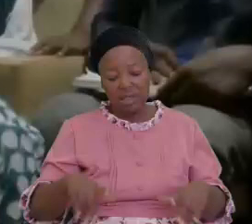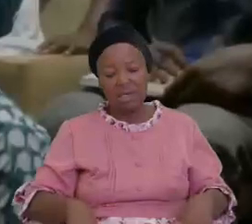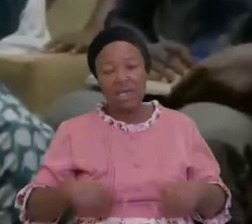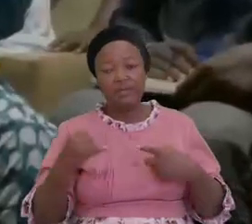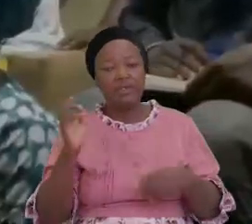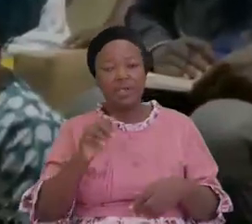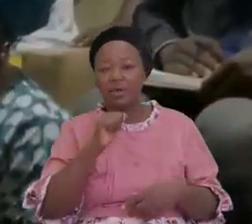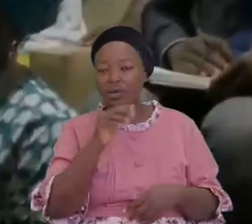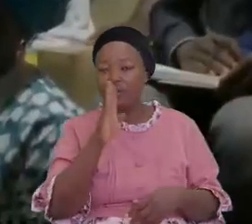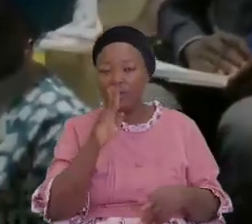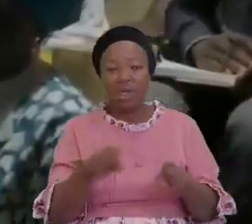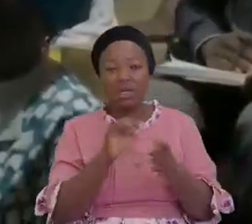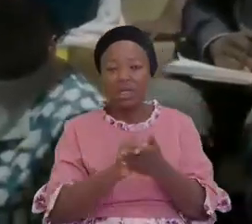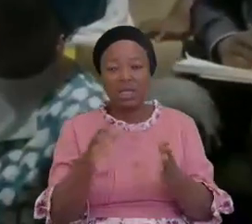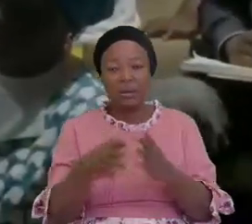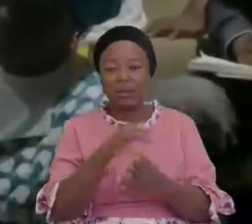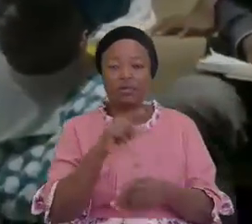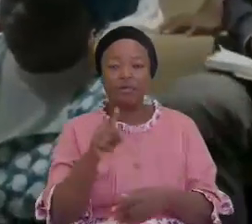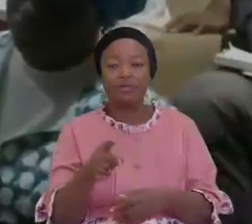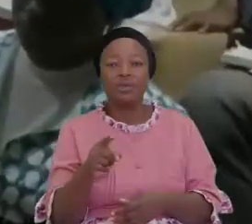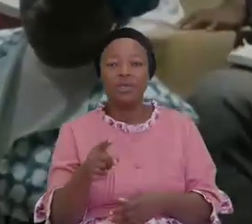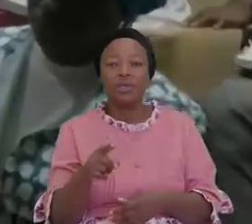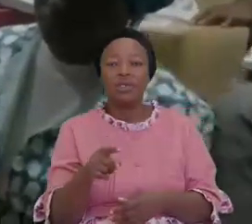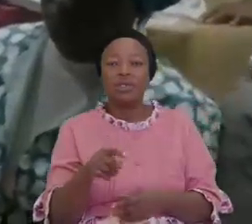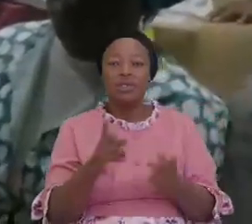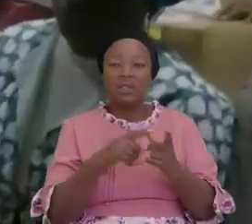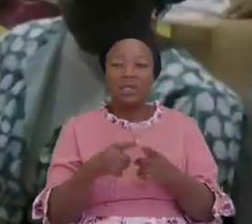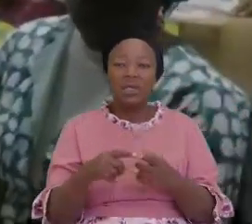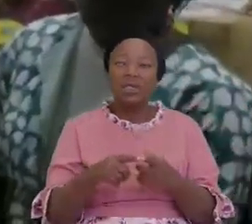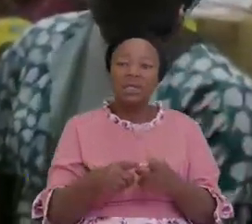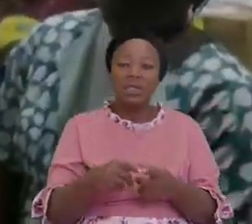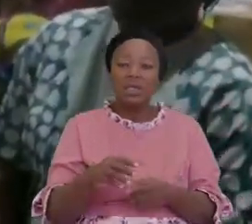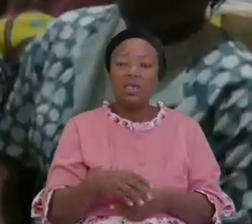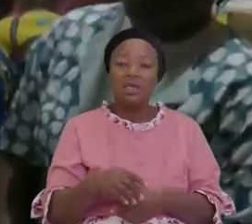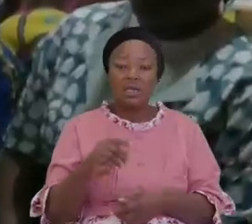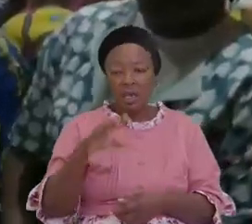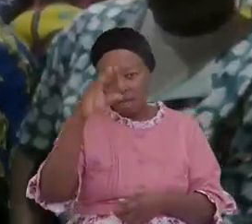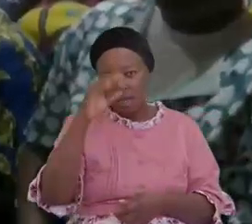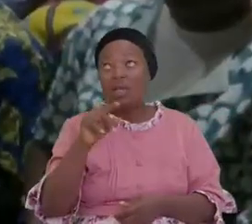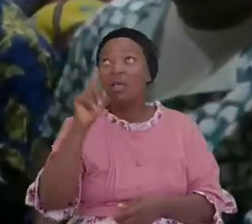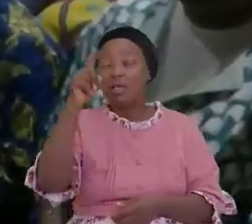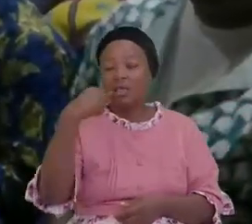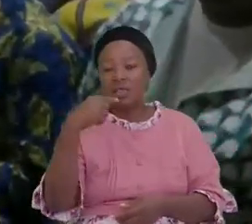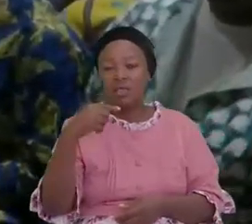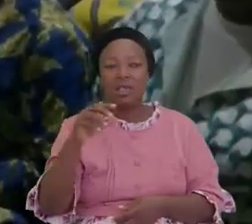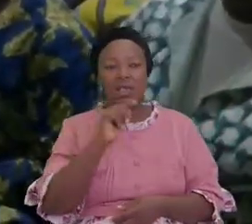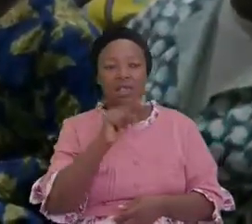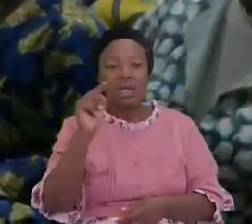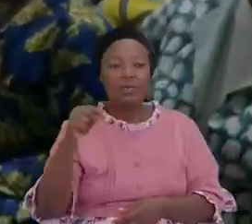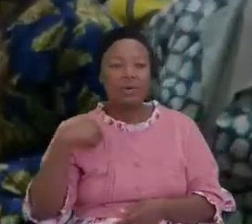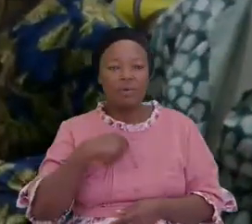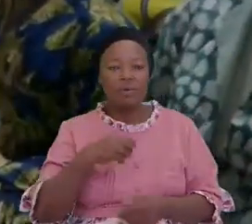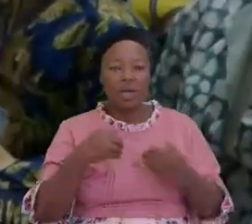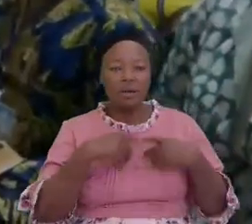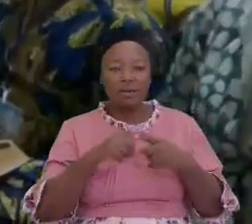you." He says, therefore we ought to give the more